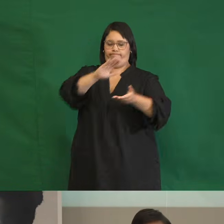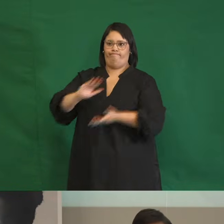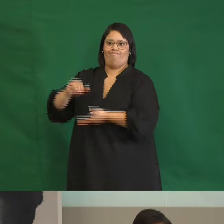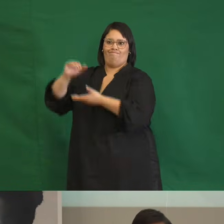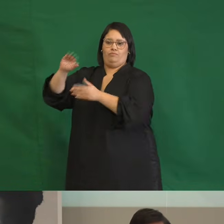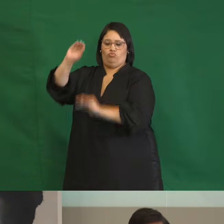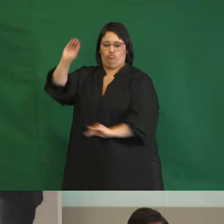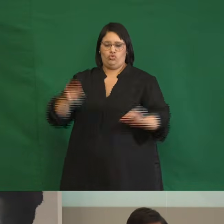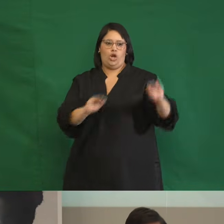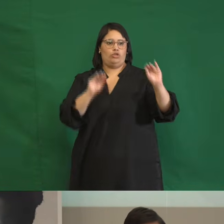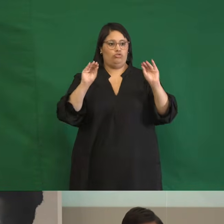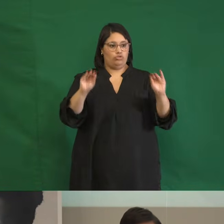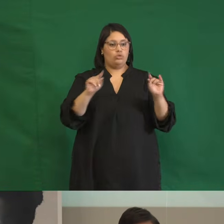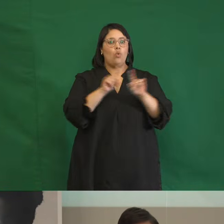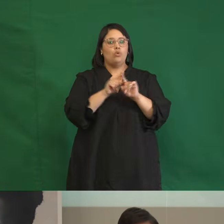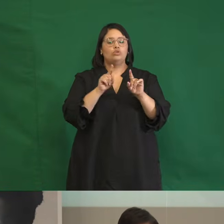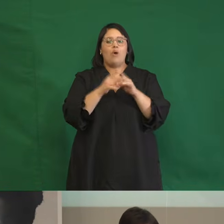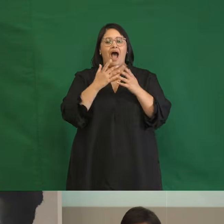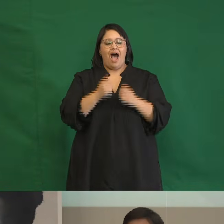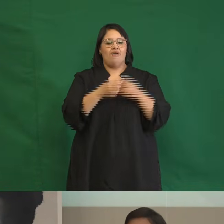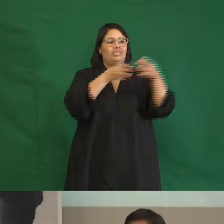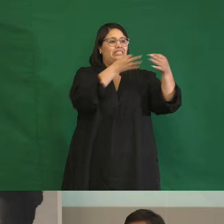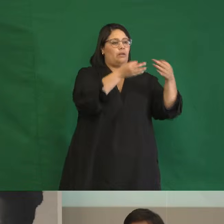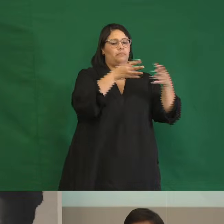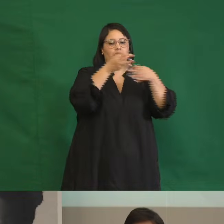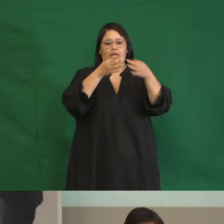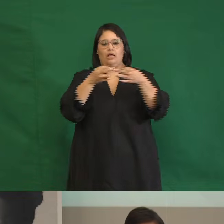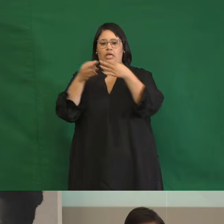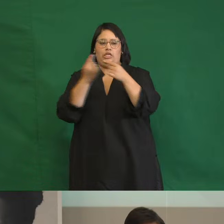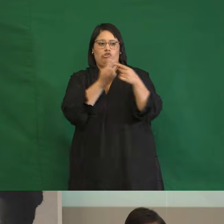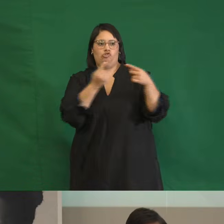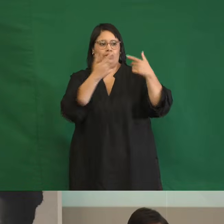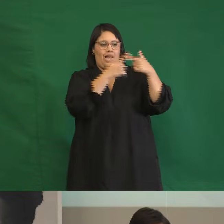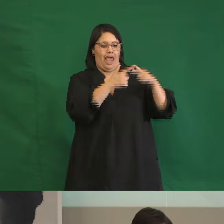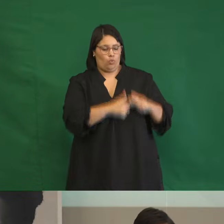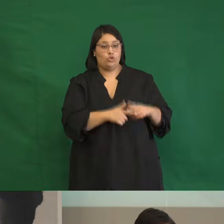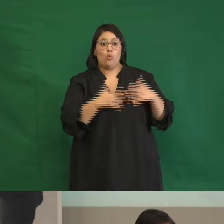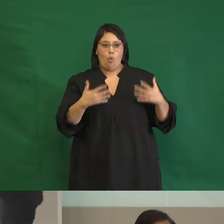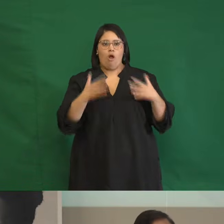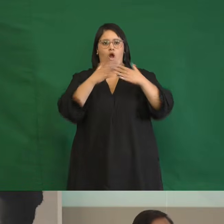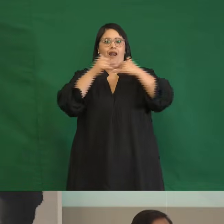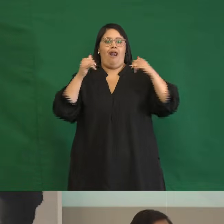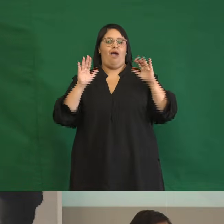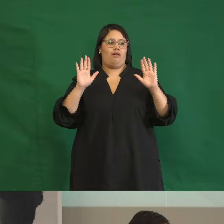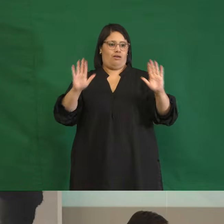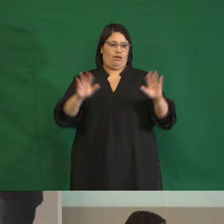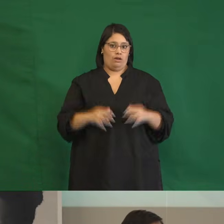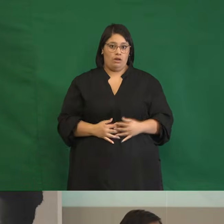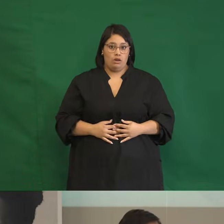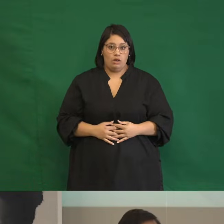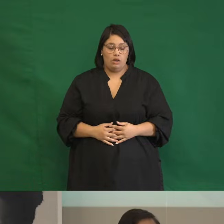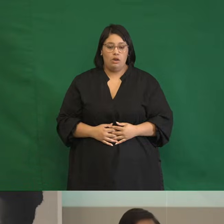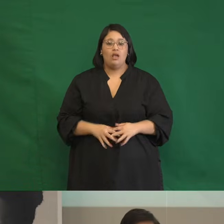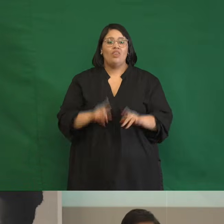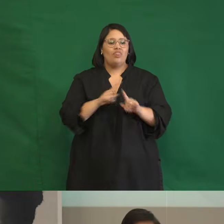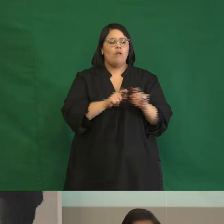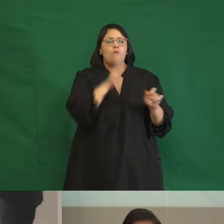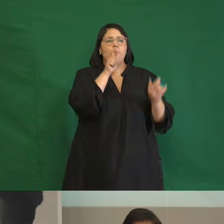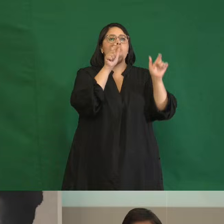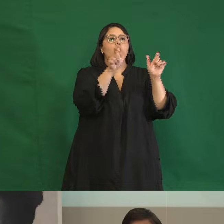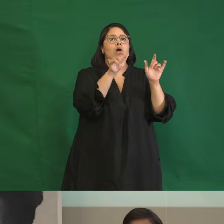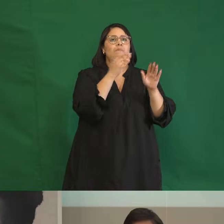includes descriptions of lexemes for a language in an electronic format. Synonyms are then